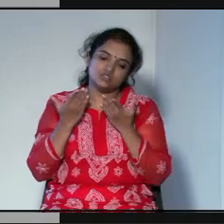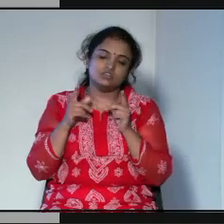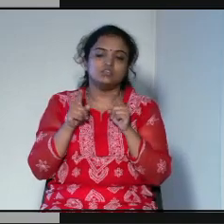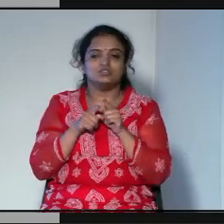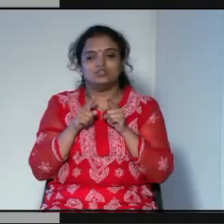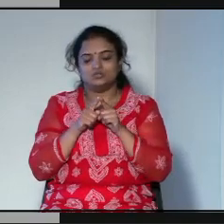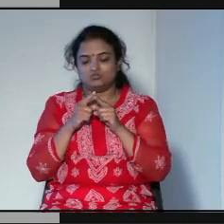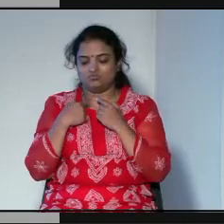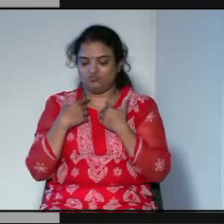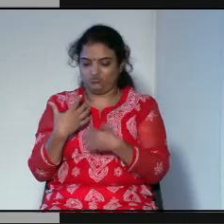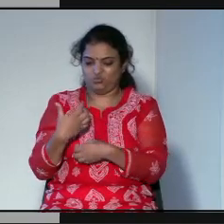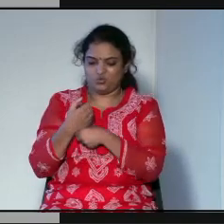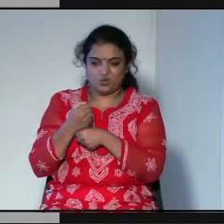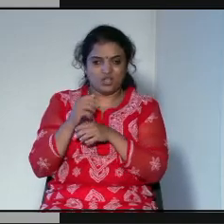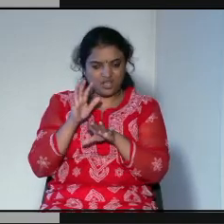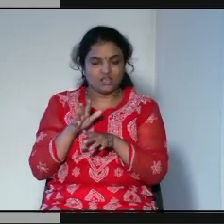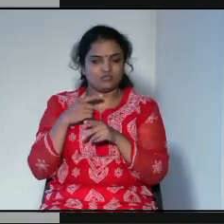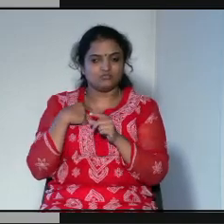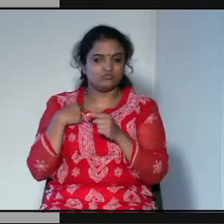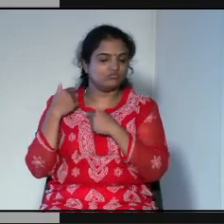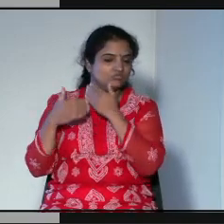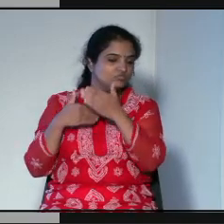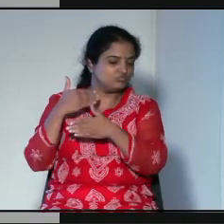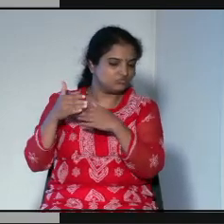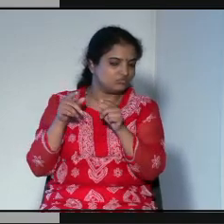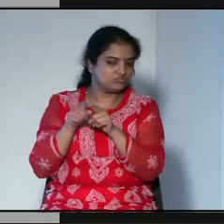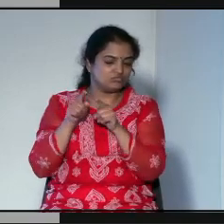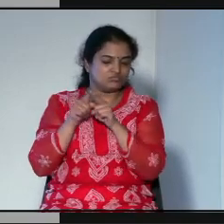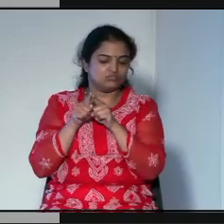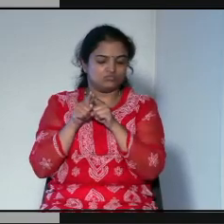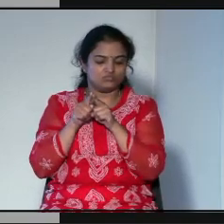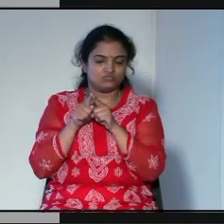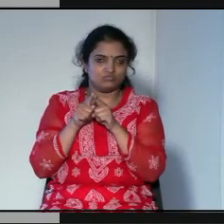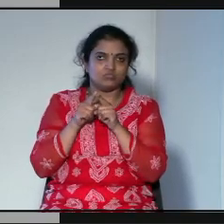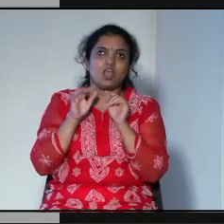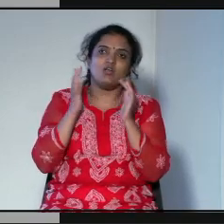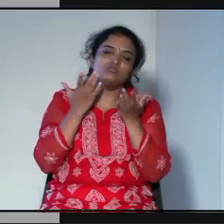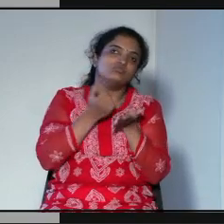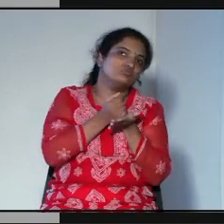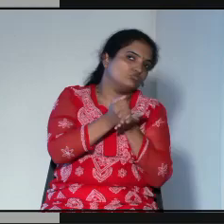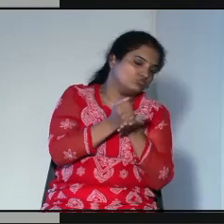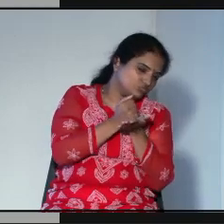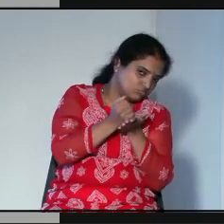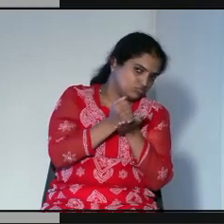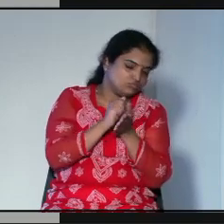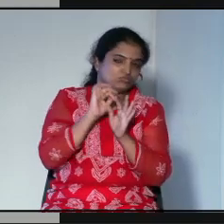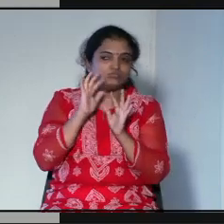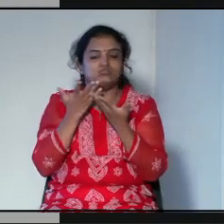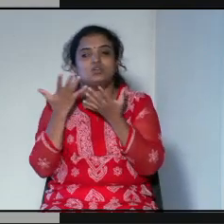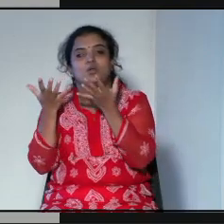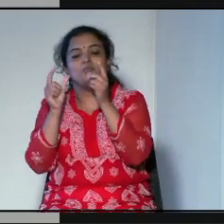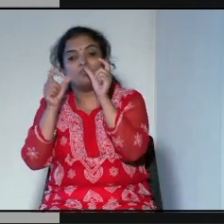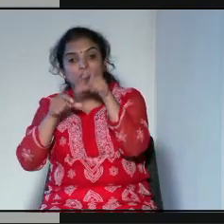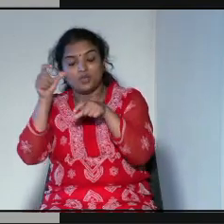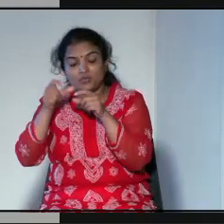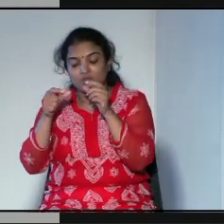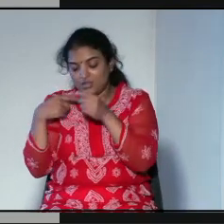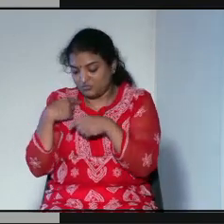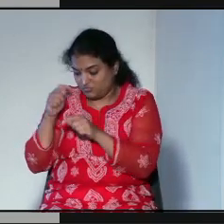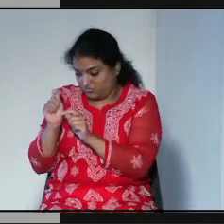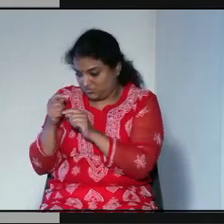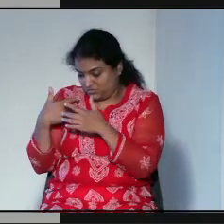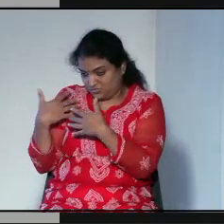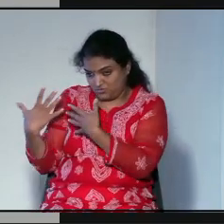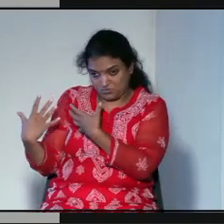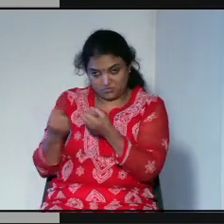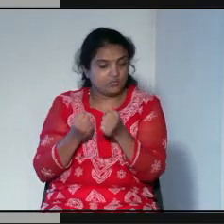hold on to her creations was always pitted against the practical imperatives of finding buyers and fixing prices for her sale.